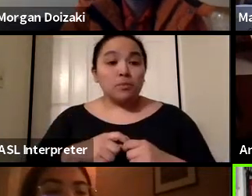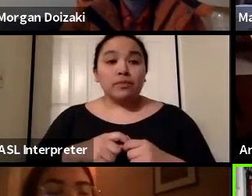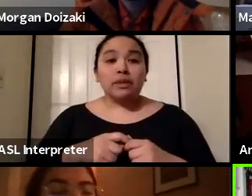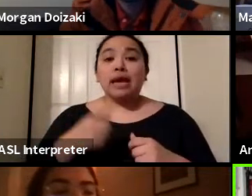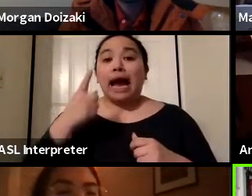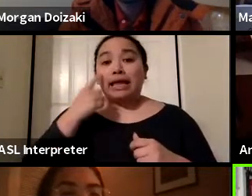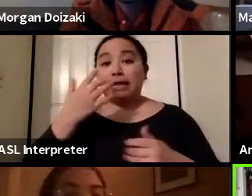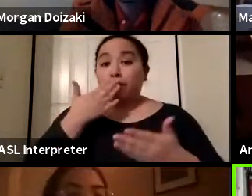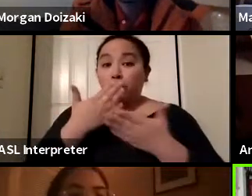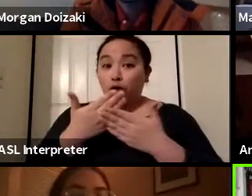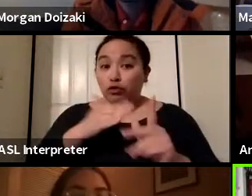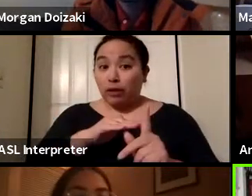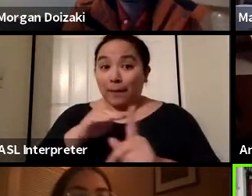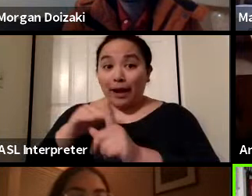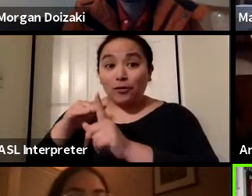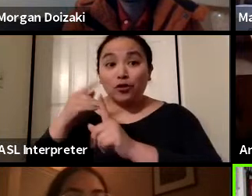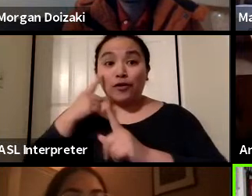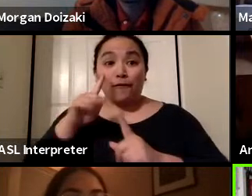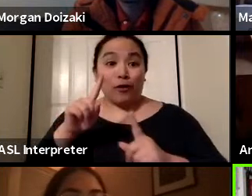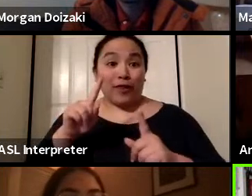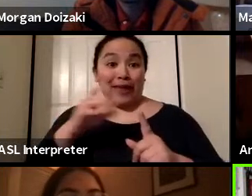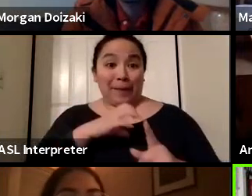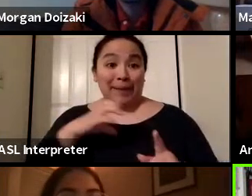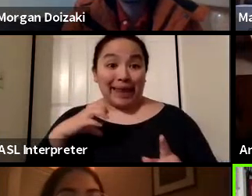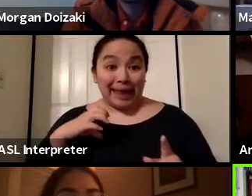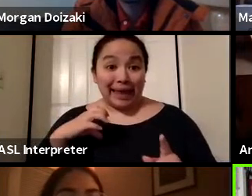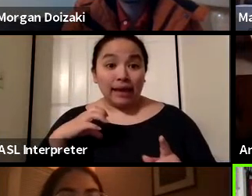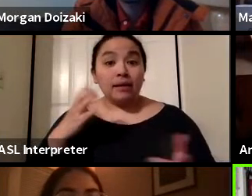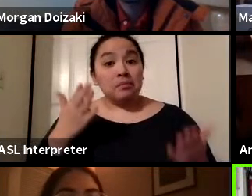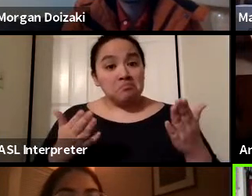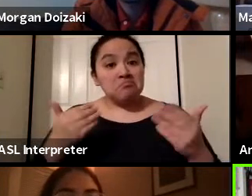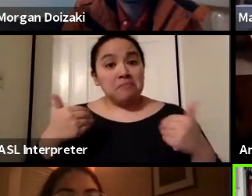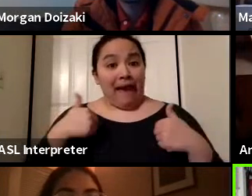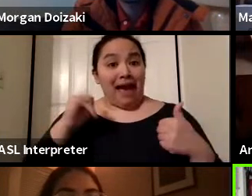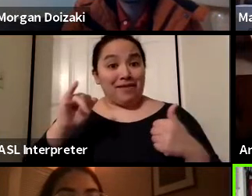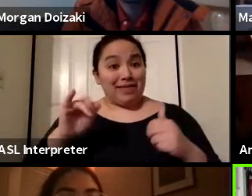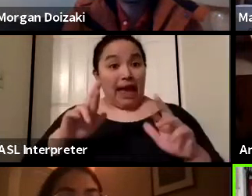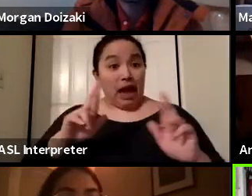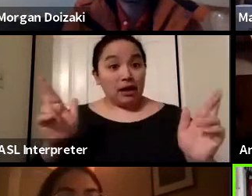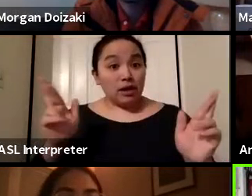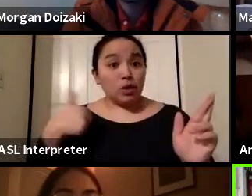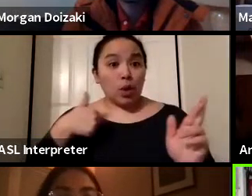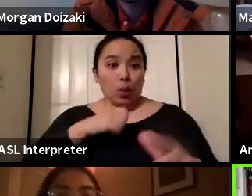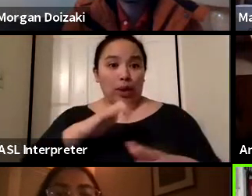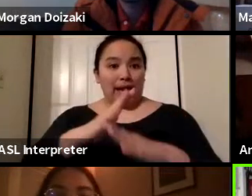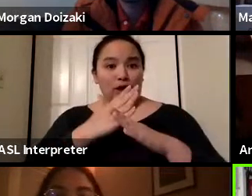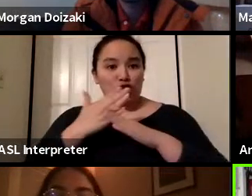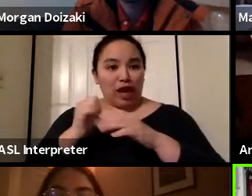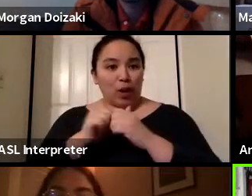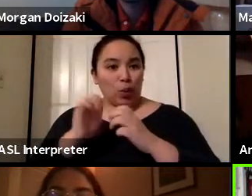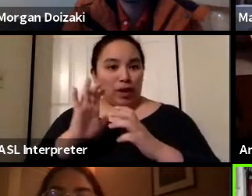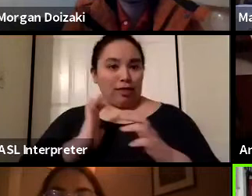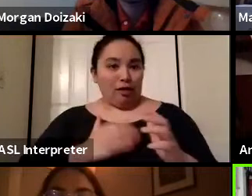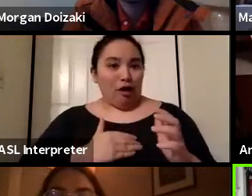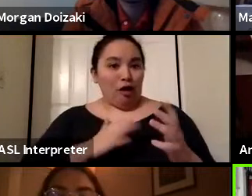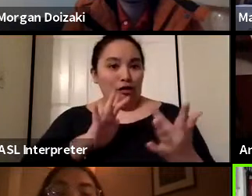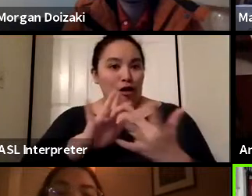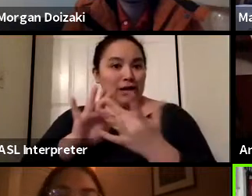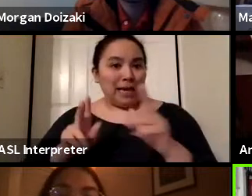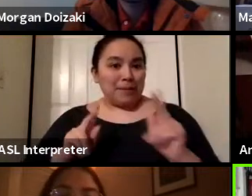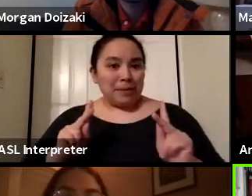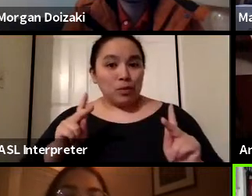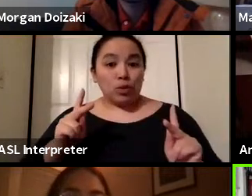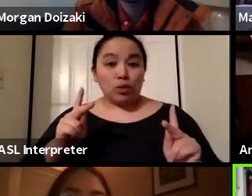is a good reminder for the committee to maybe, get that in front of us so that we can share that with our networks to help with the